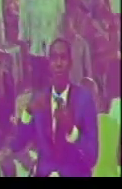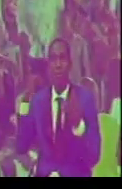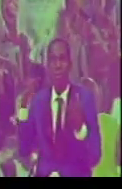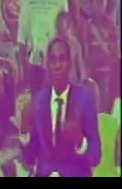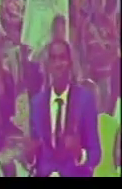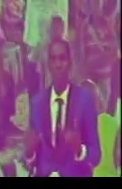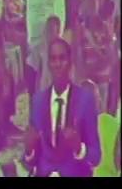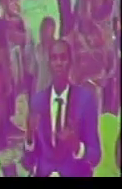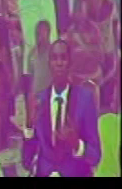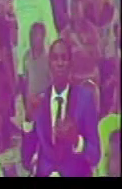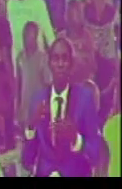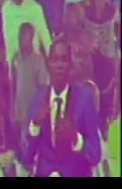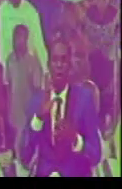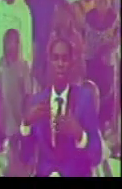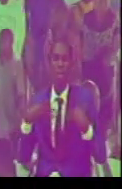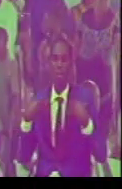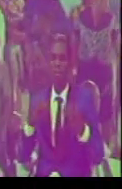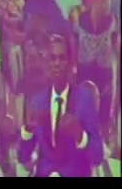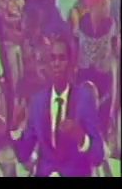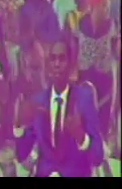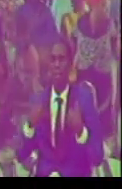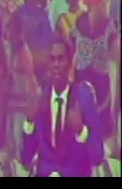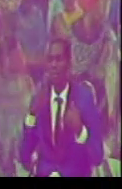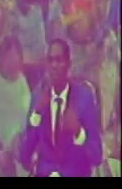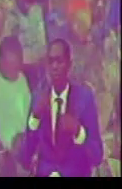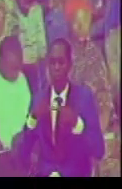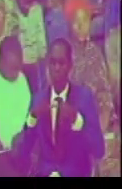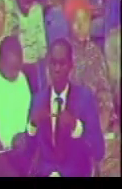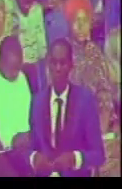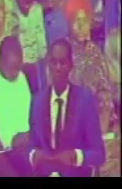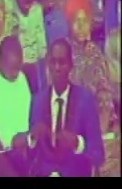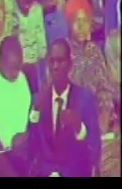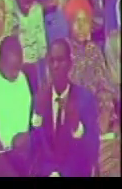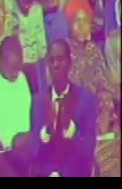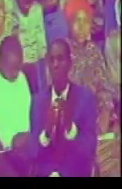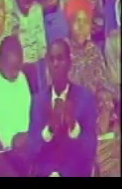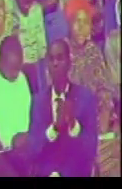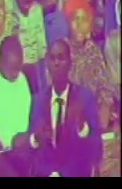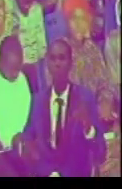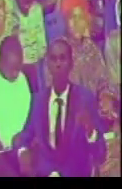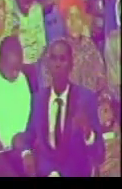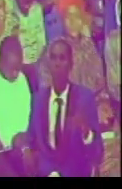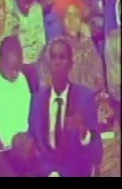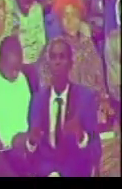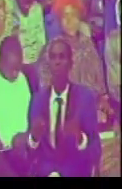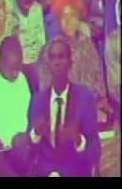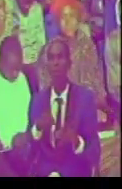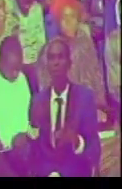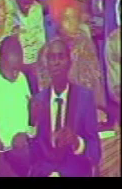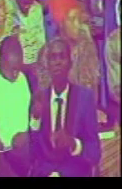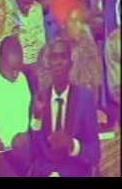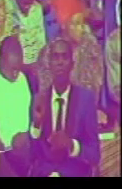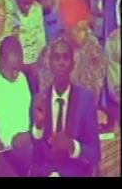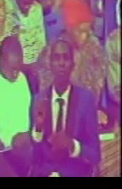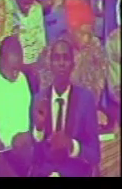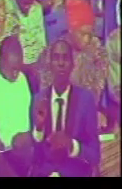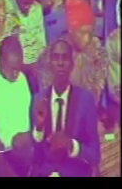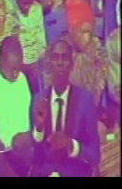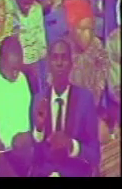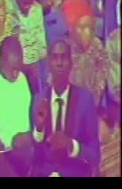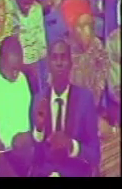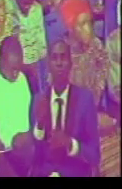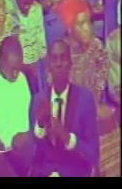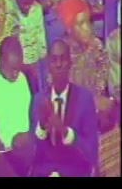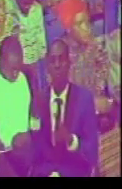up till now, it has remained permanent. Praise the Lord. And so I have this one also coming